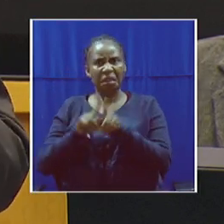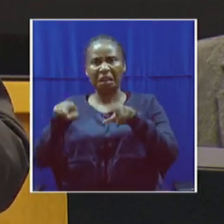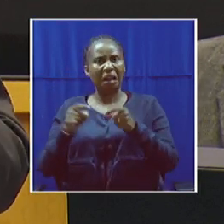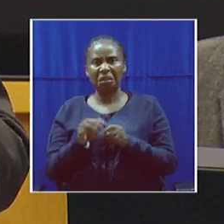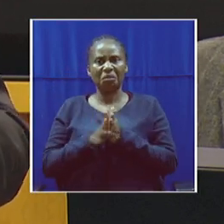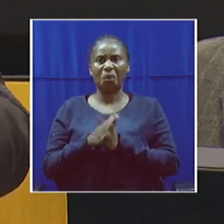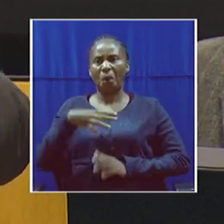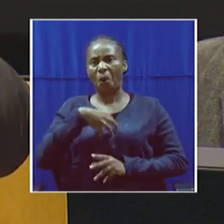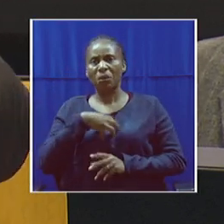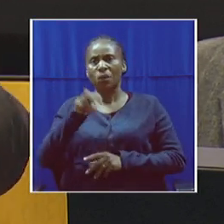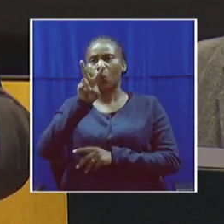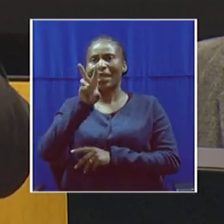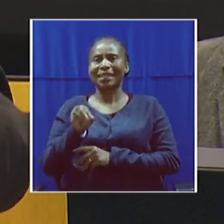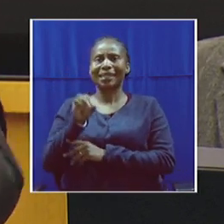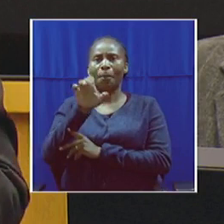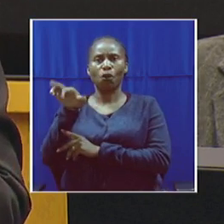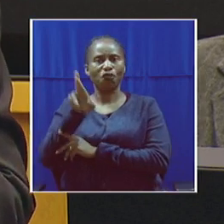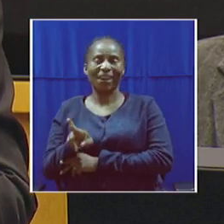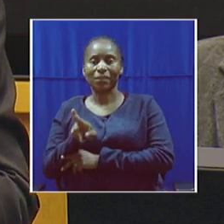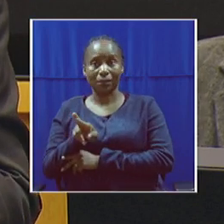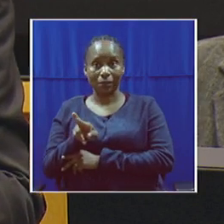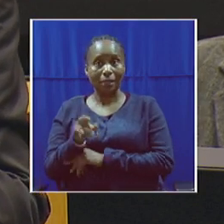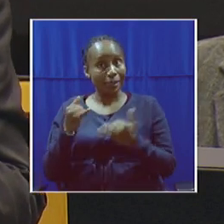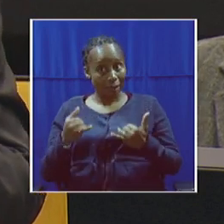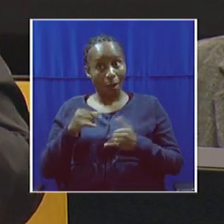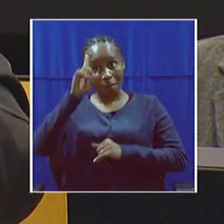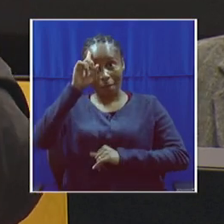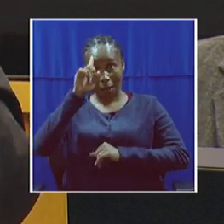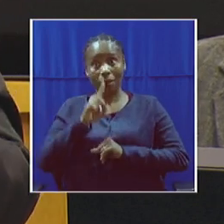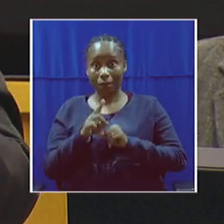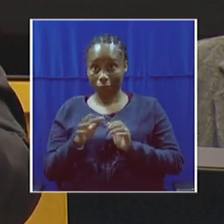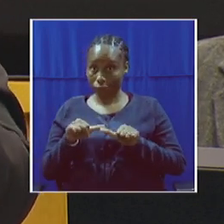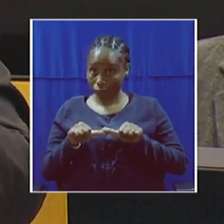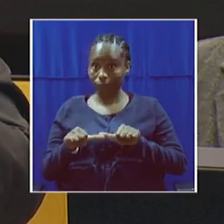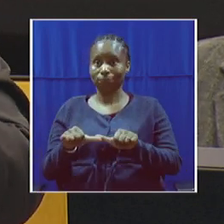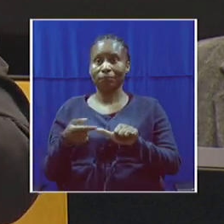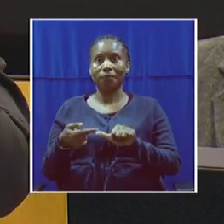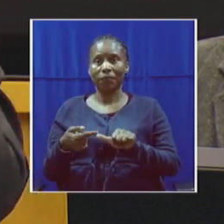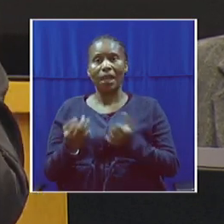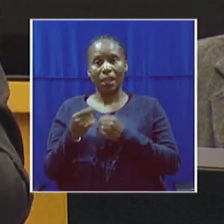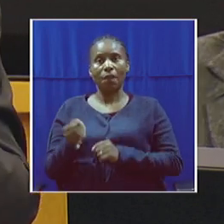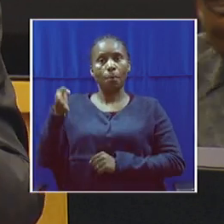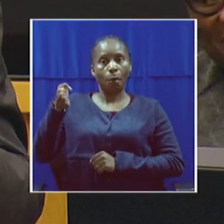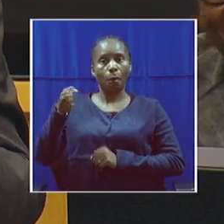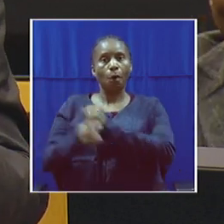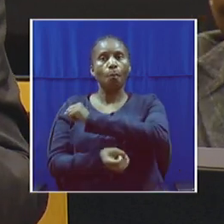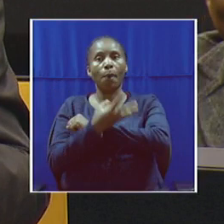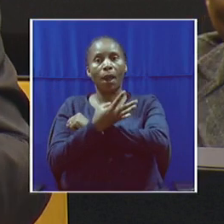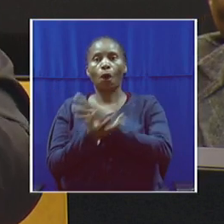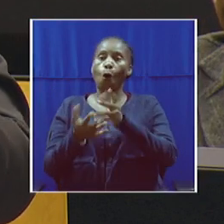massive black business that run the economy if you go TOA if you stay